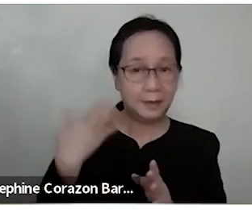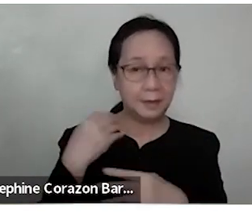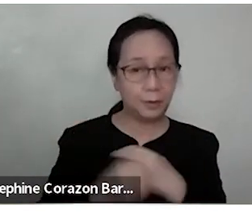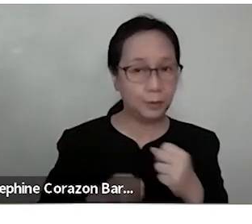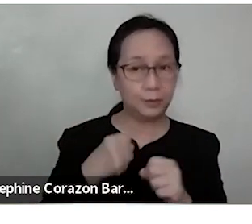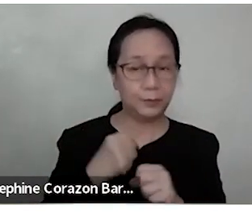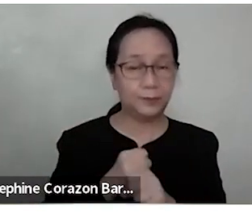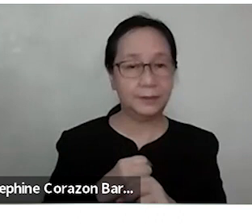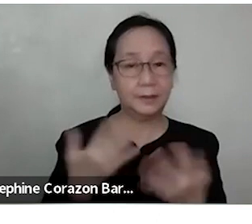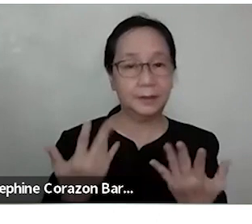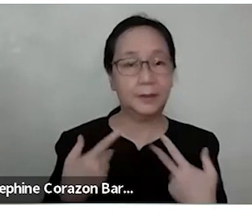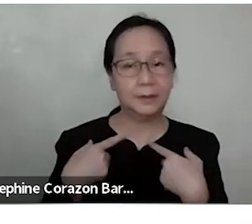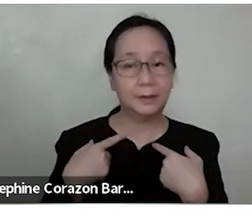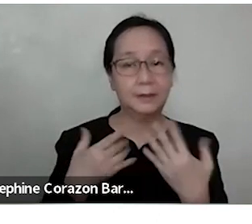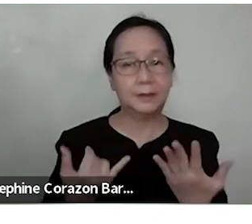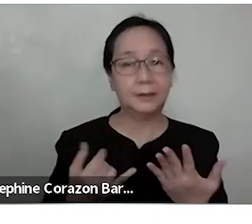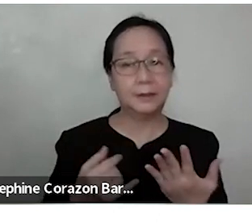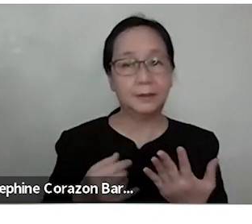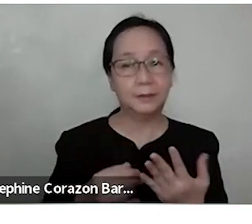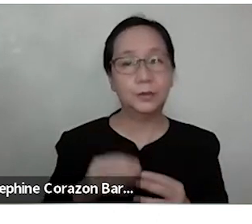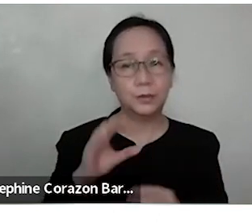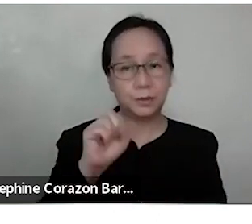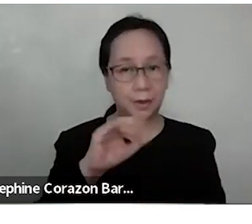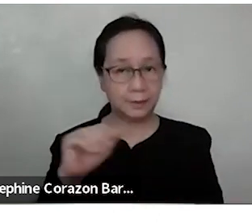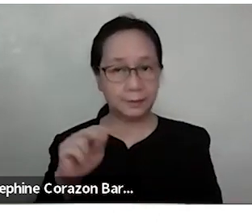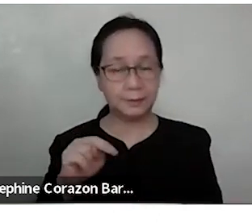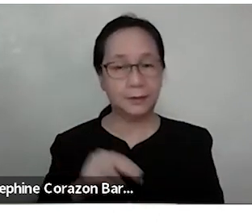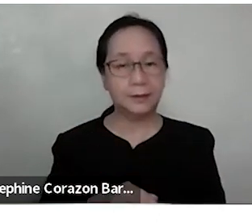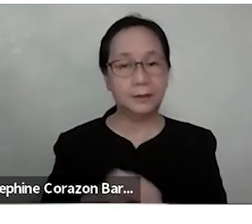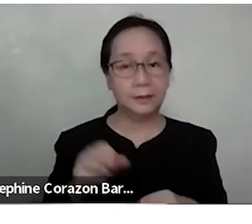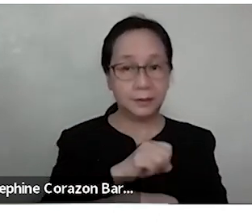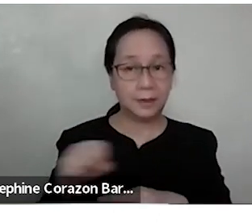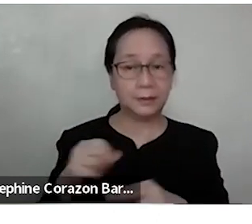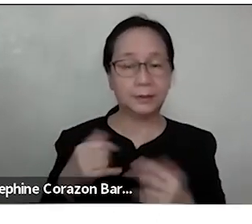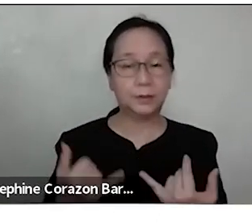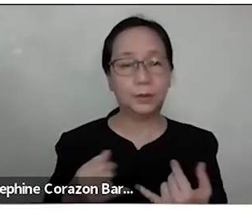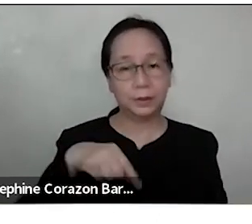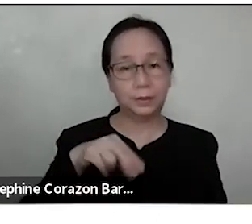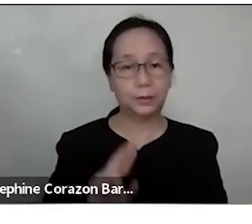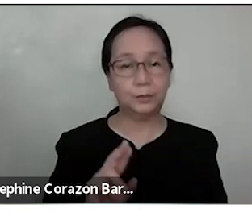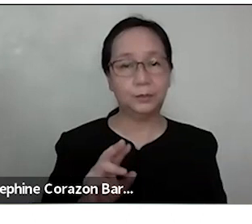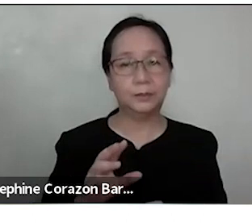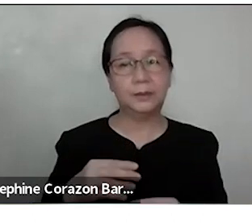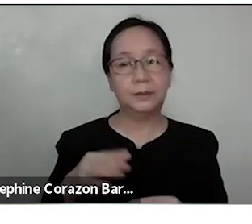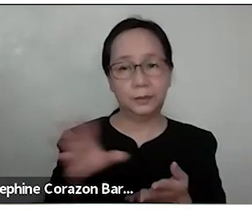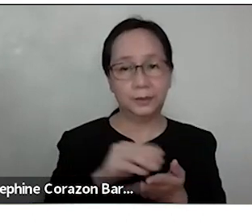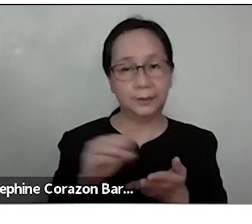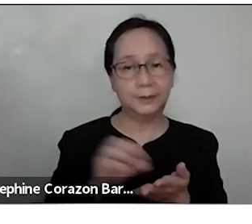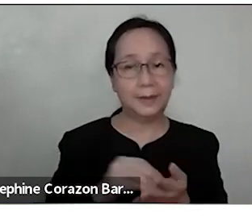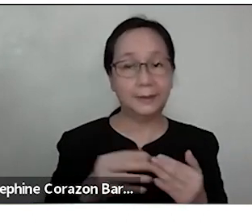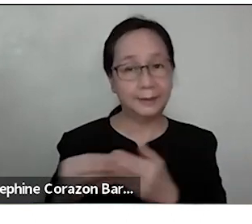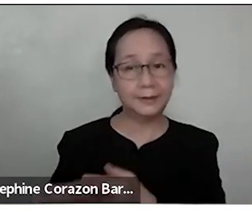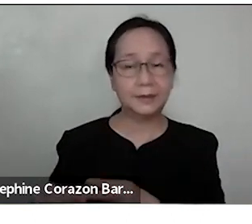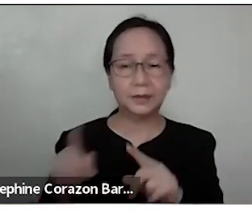you have a second device with you ready at the moment, you can scan the QR code that you see on the screen to access copies of the guidelines in